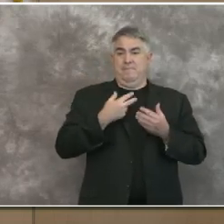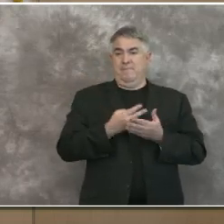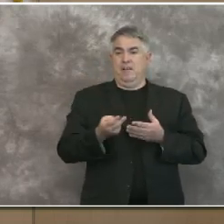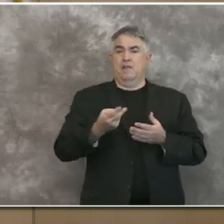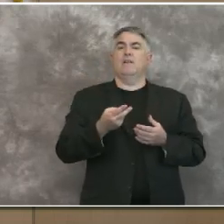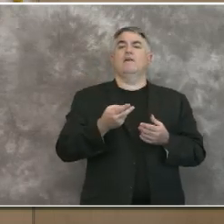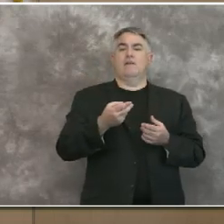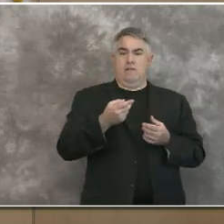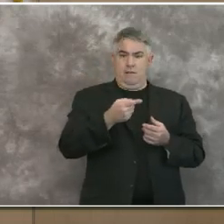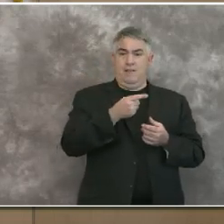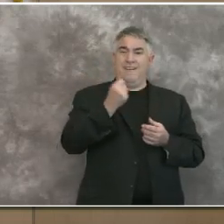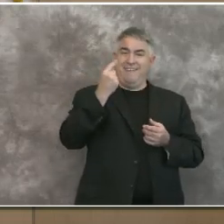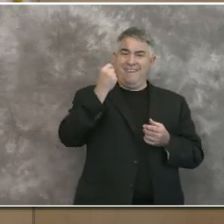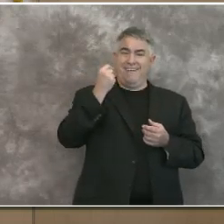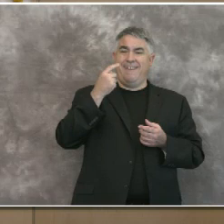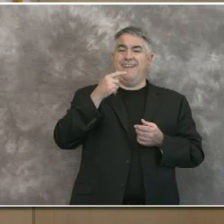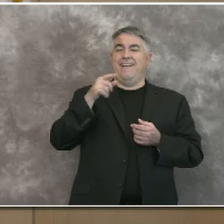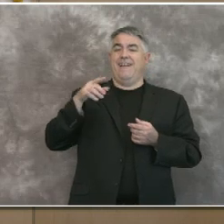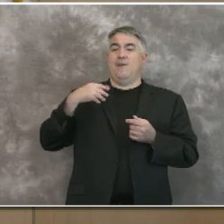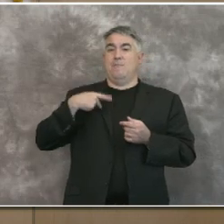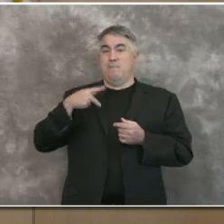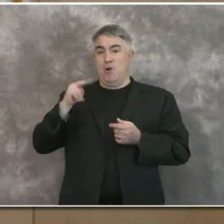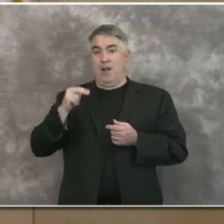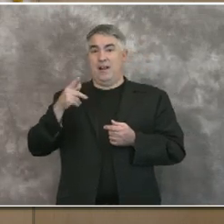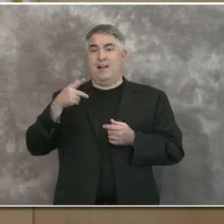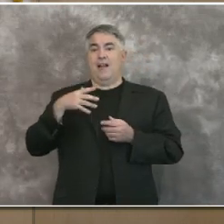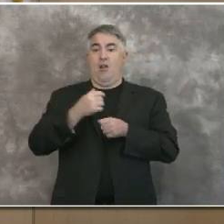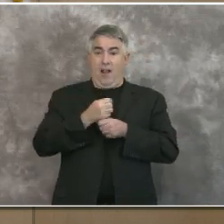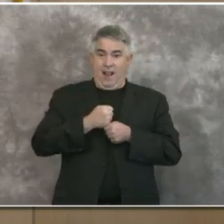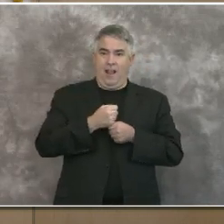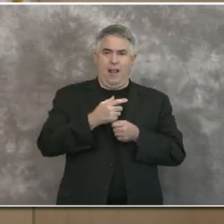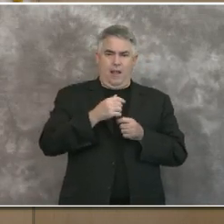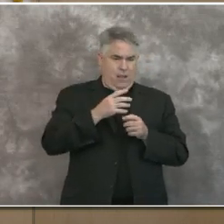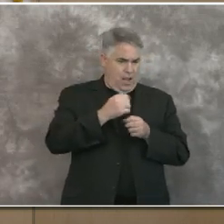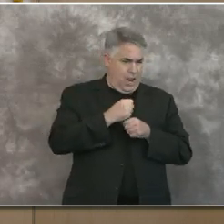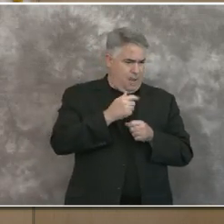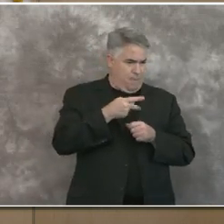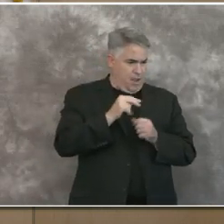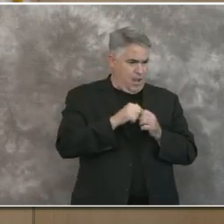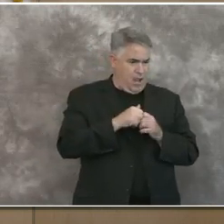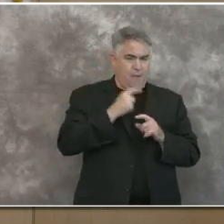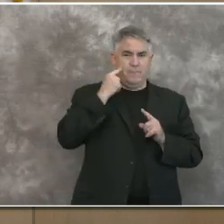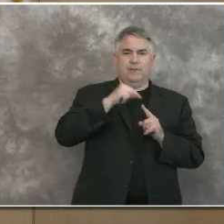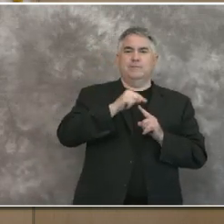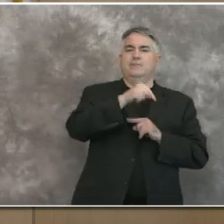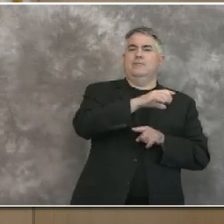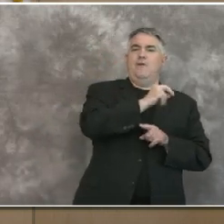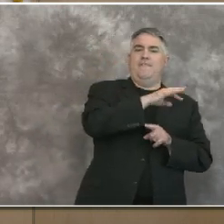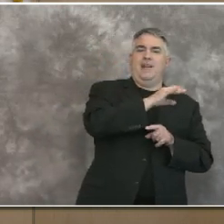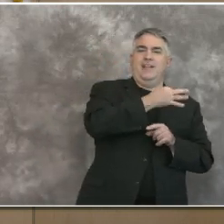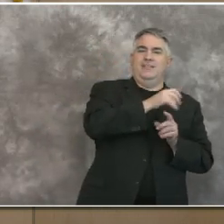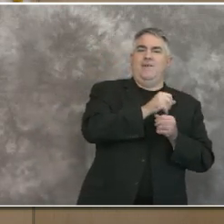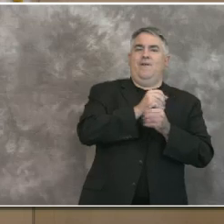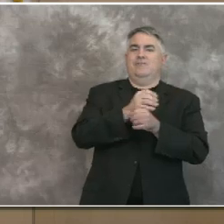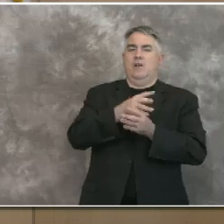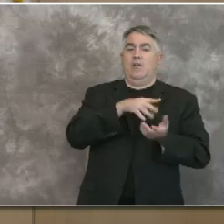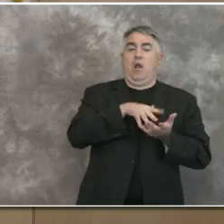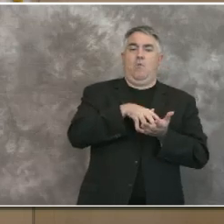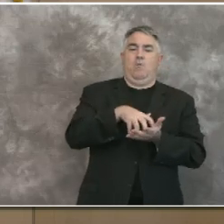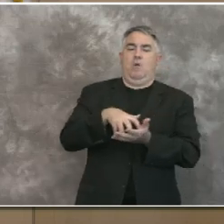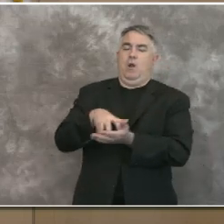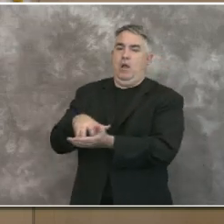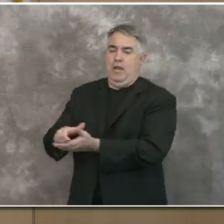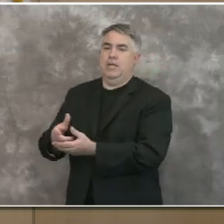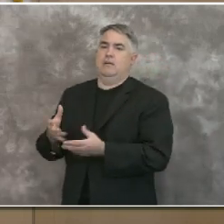to pneumonia, which could have been due to COVID-19, and that is in part 1 of the death